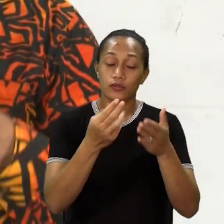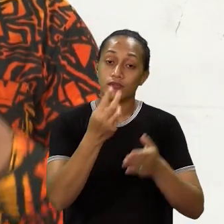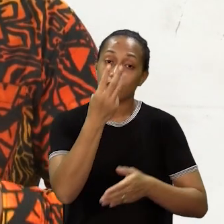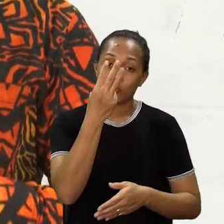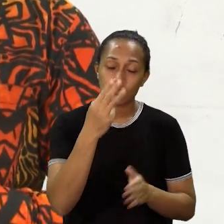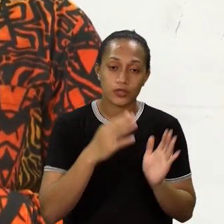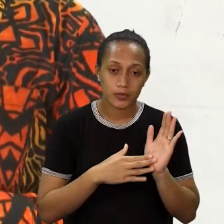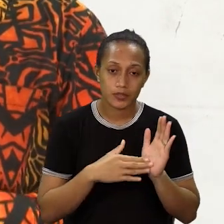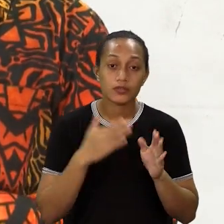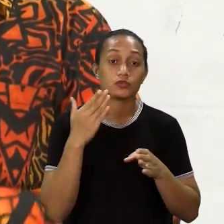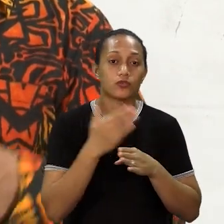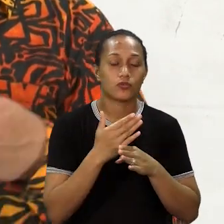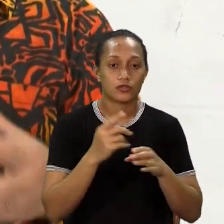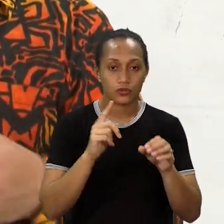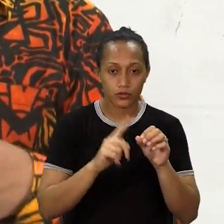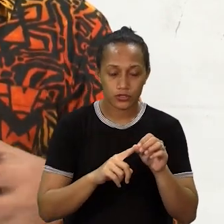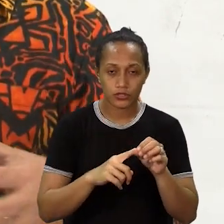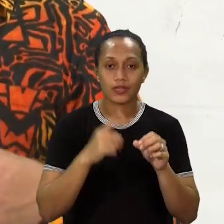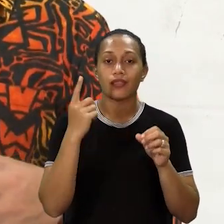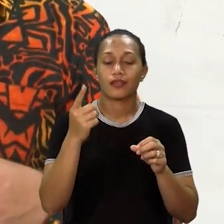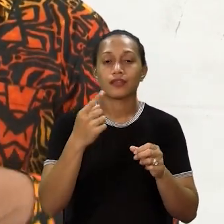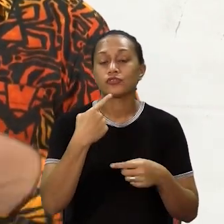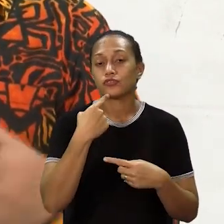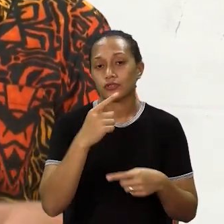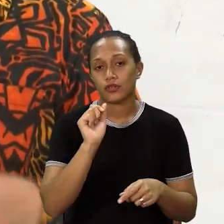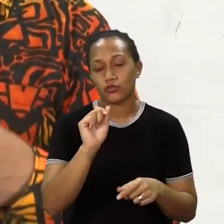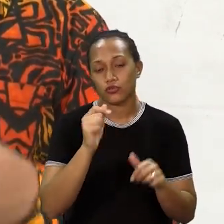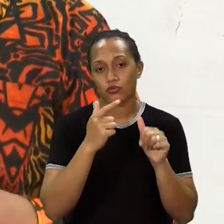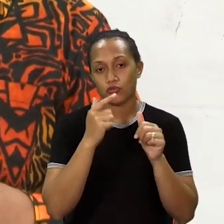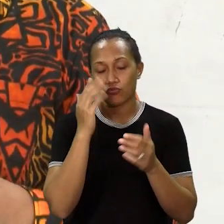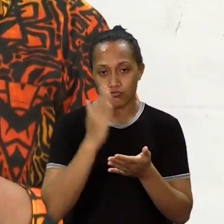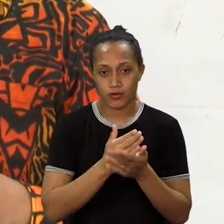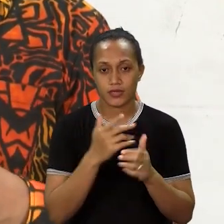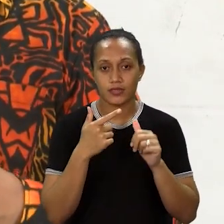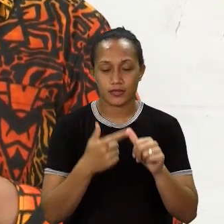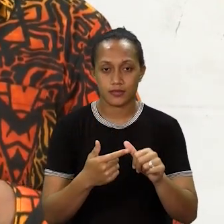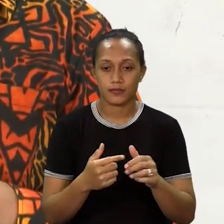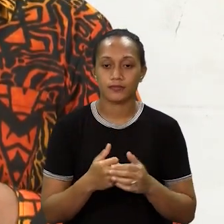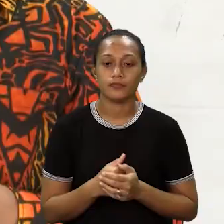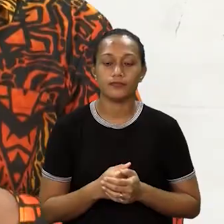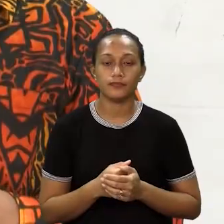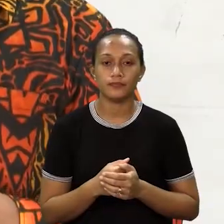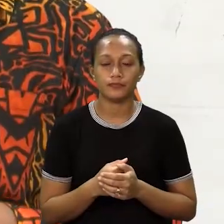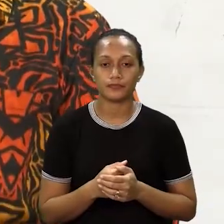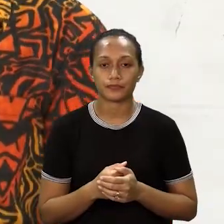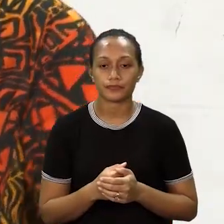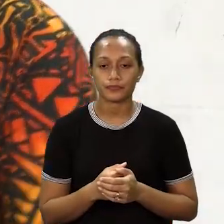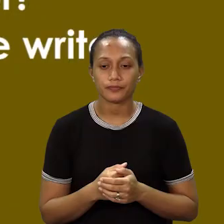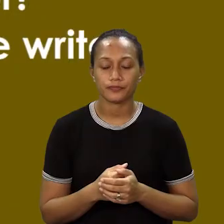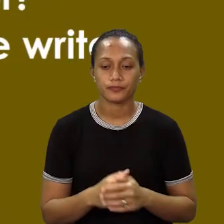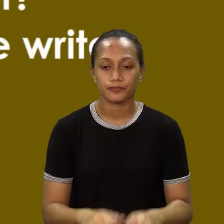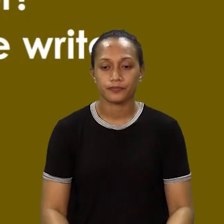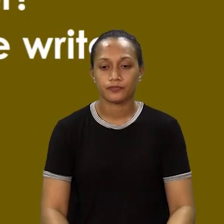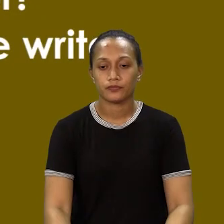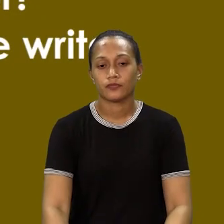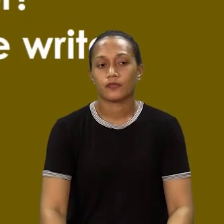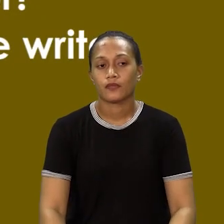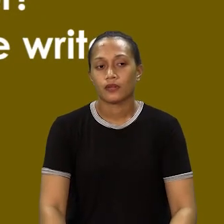answers. I'll give you 3 minutes to work on those questions and come up with correct answers to our question this morning.